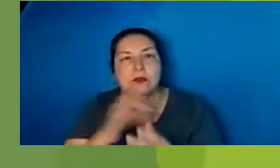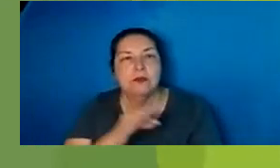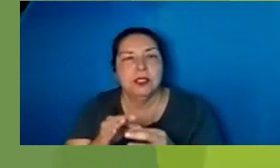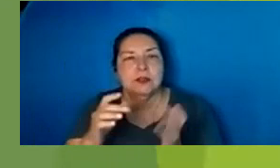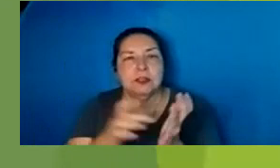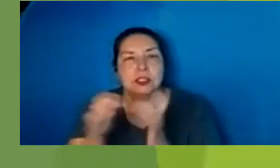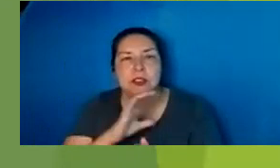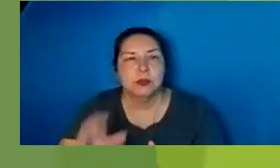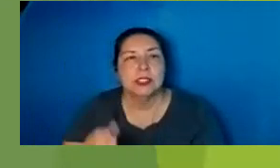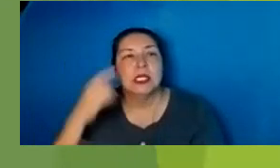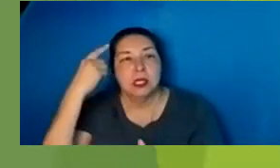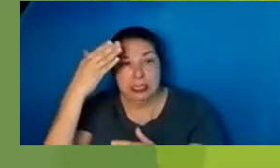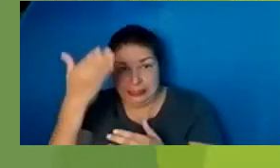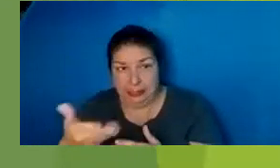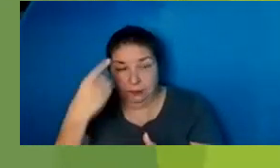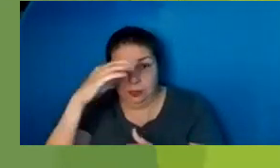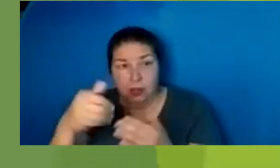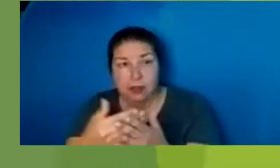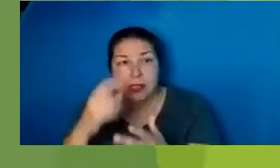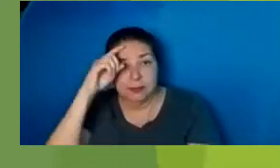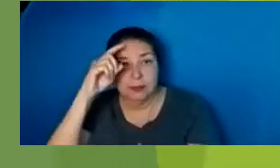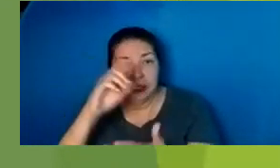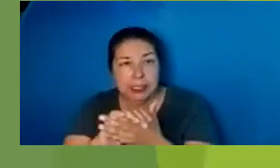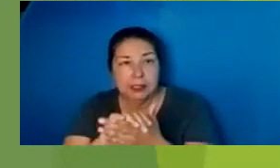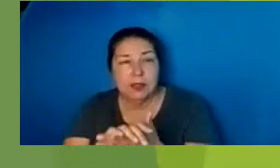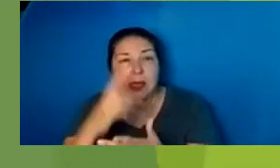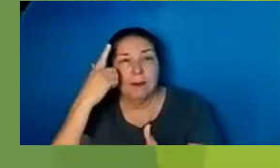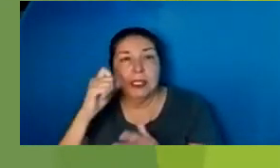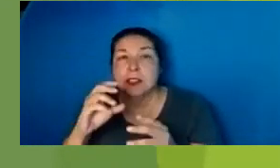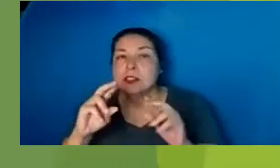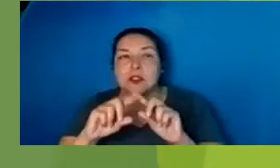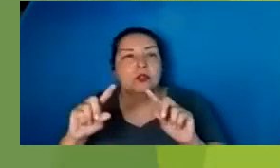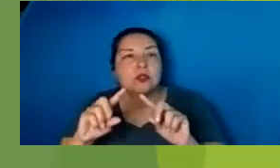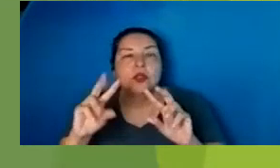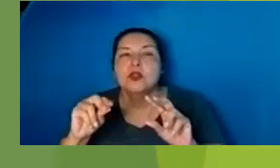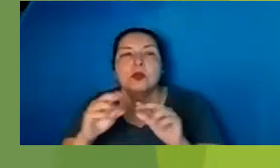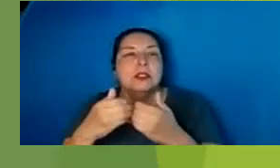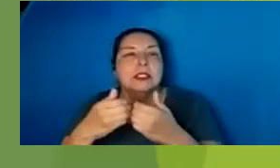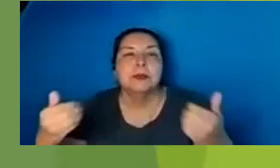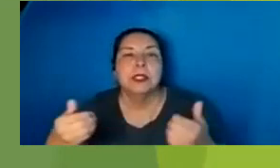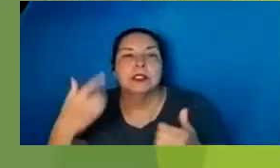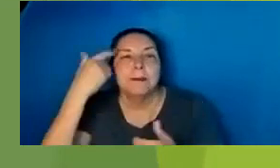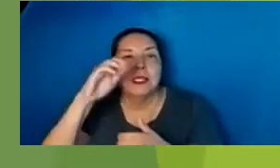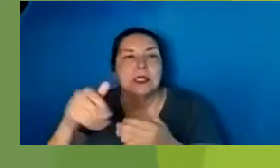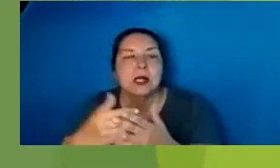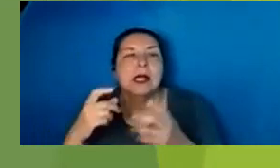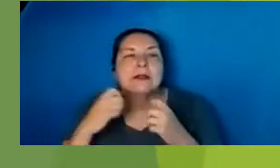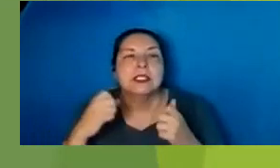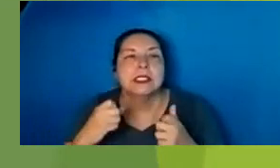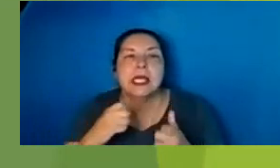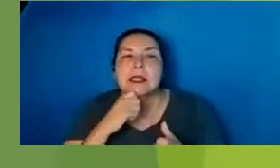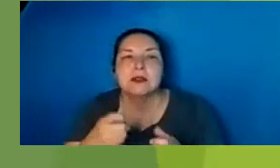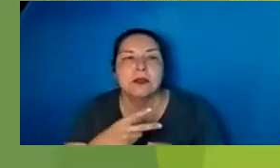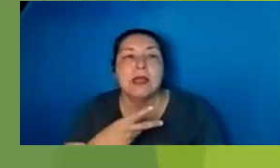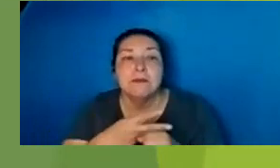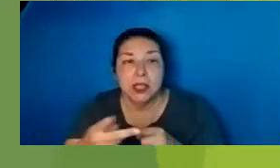For there is no distinction, for all have sinned and fallen short of the glory of God, and are justified by his